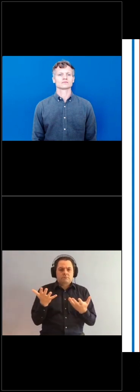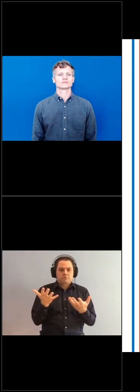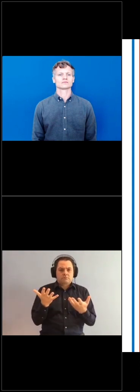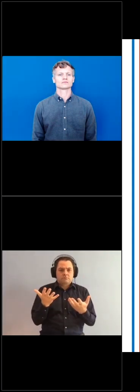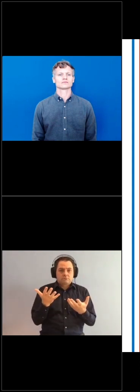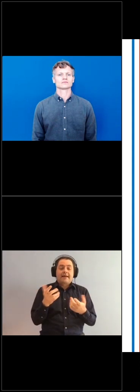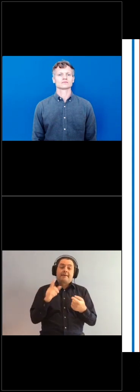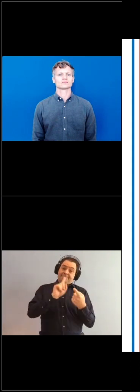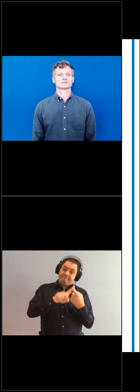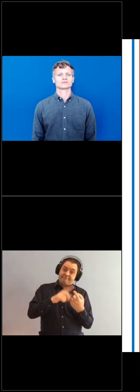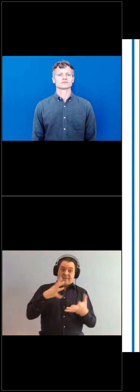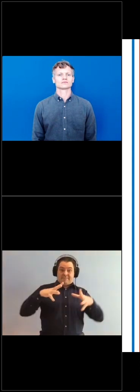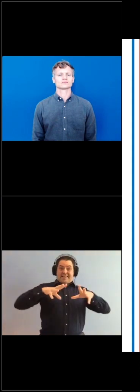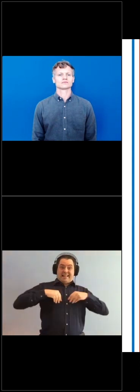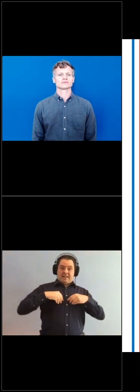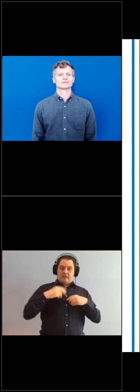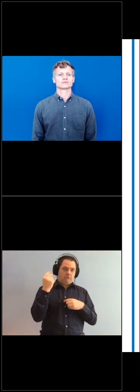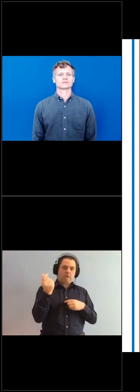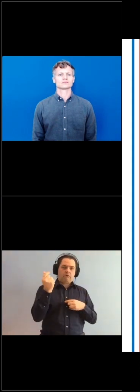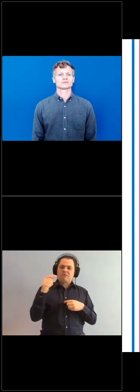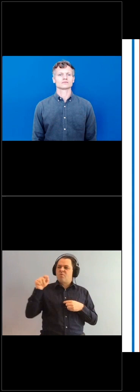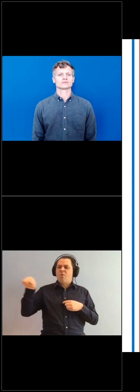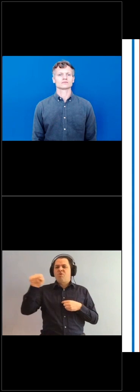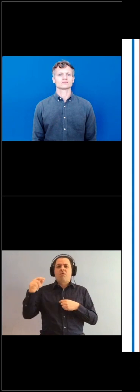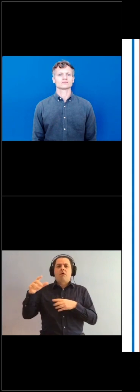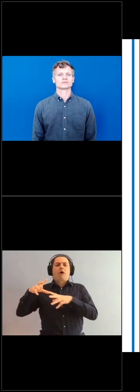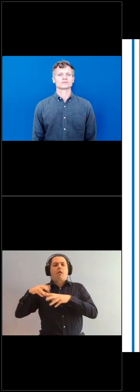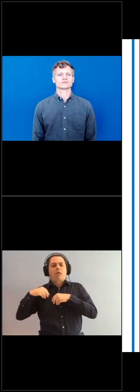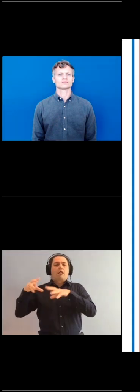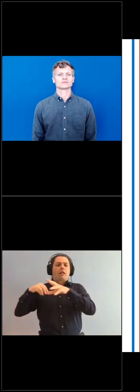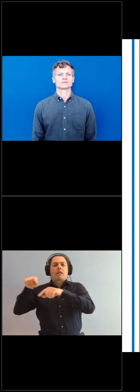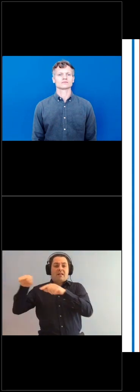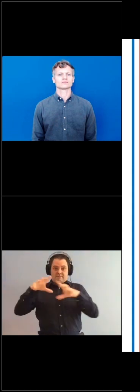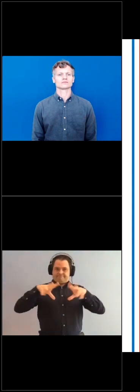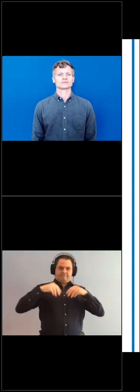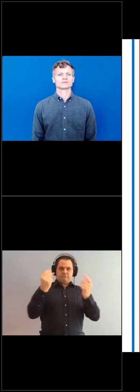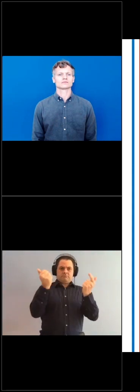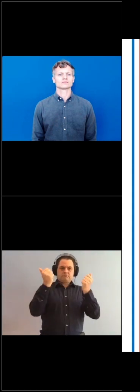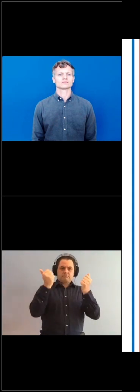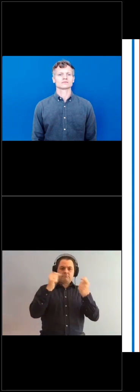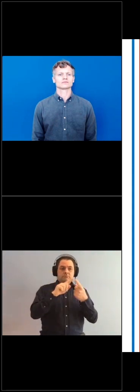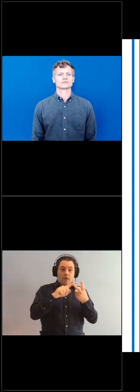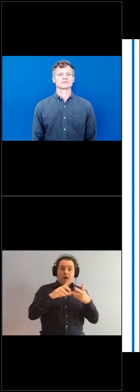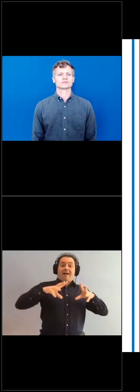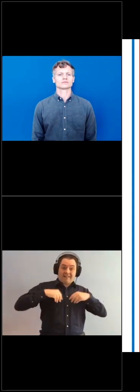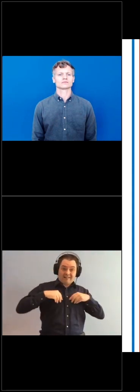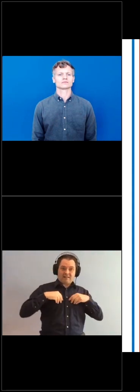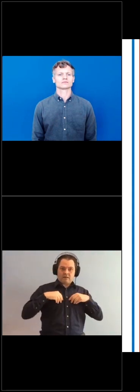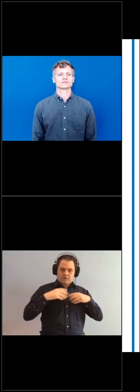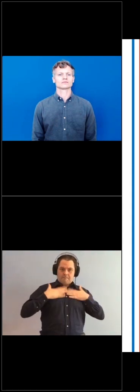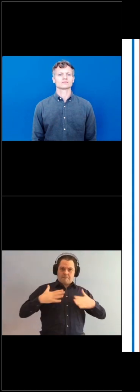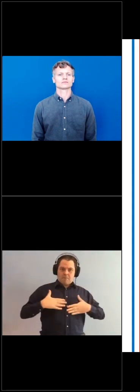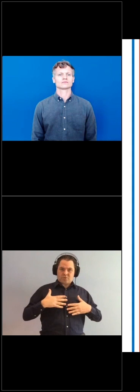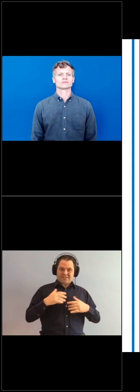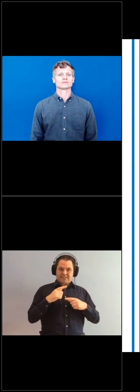contracting the virus. There's as well an increased risk of experiencing complications, and as well having more difficulties to cope